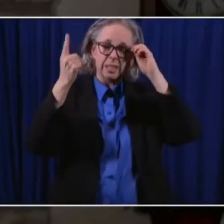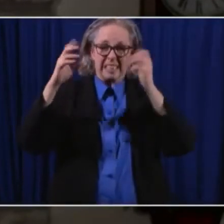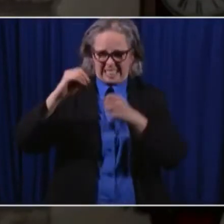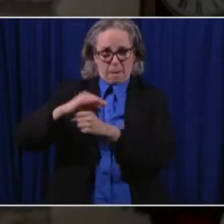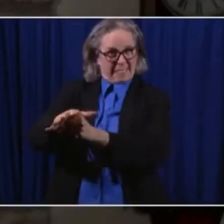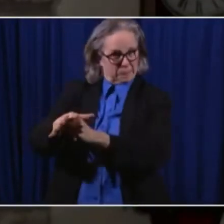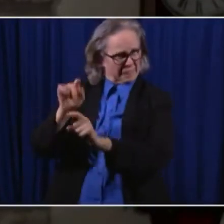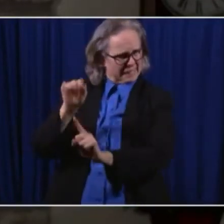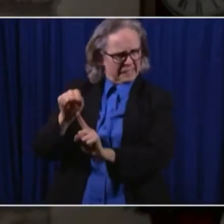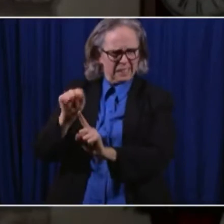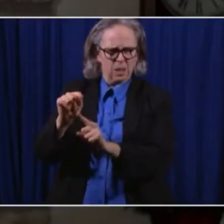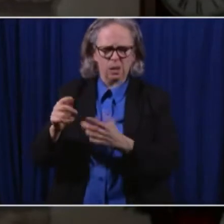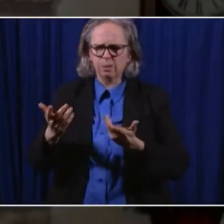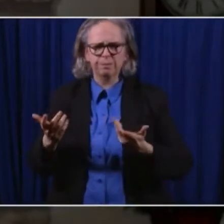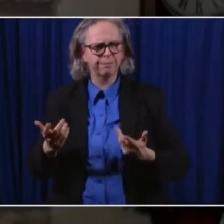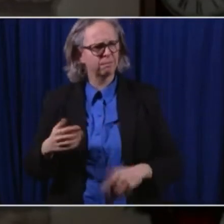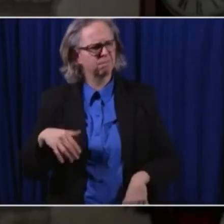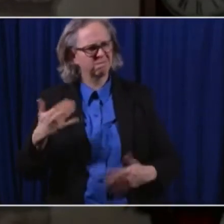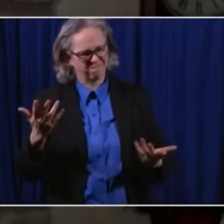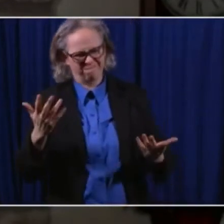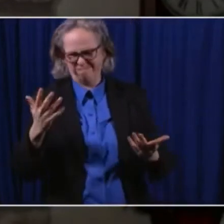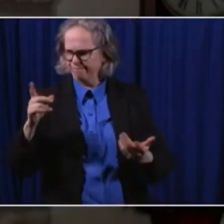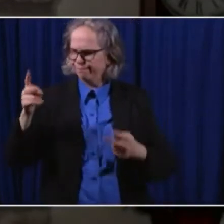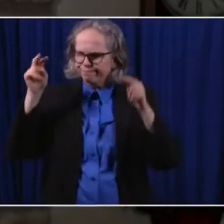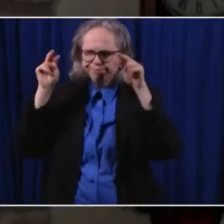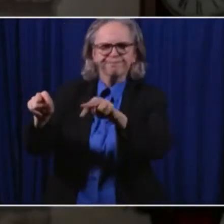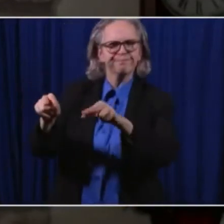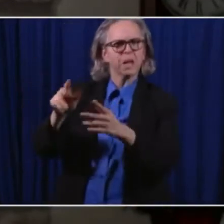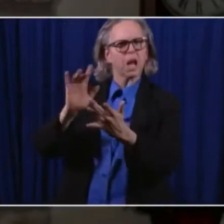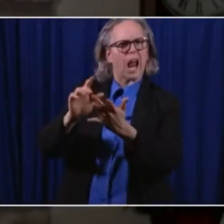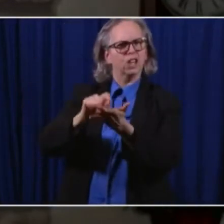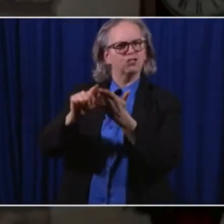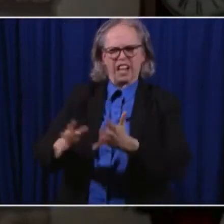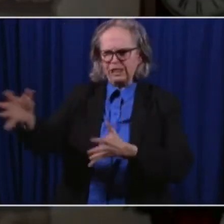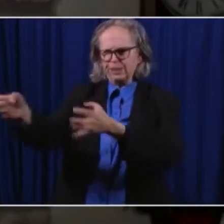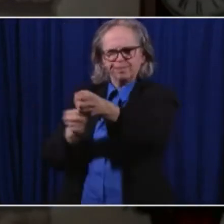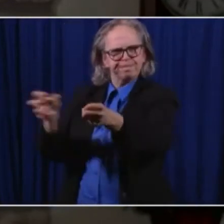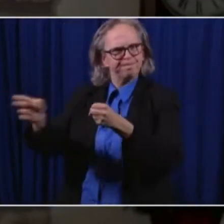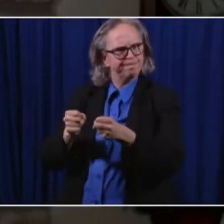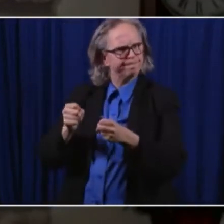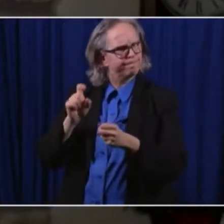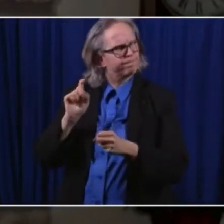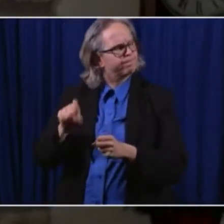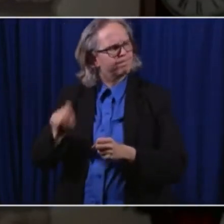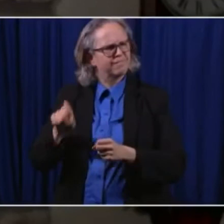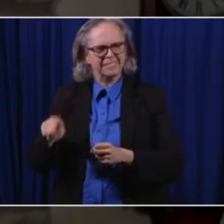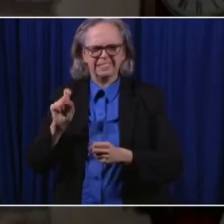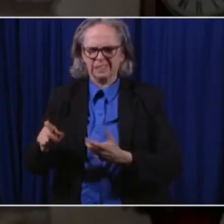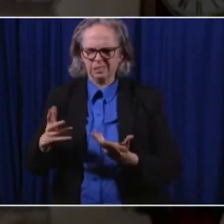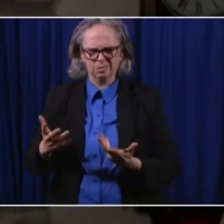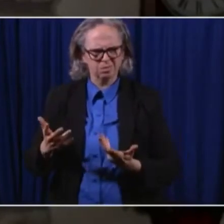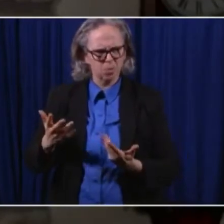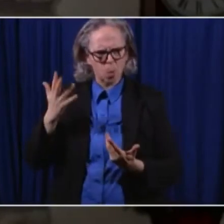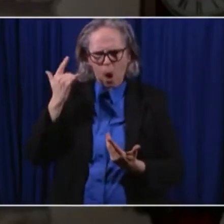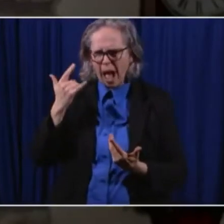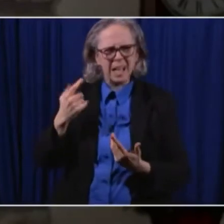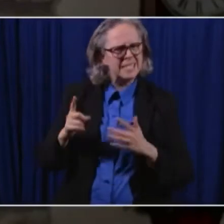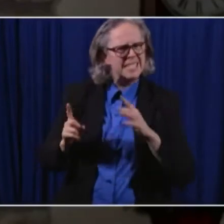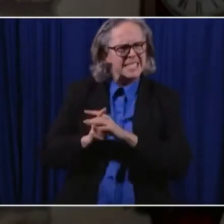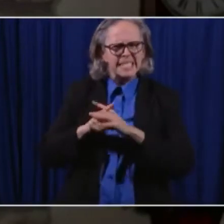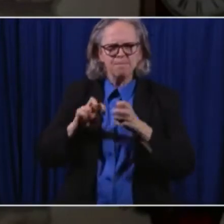the issues that they raised today had to do with lack of information sometimes that is coming through from the